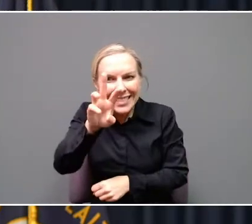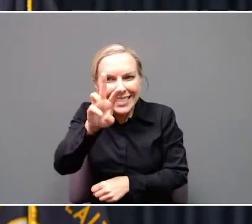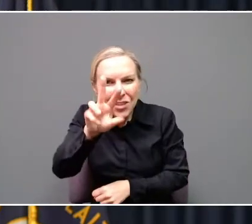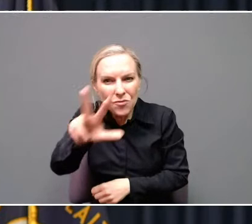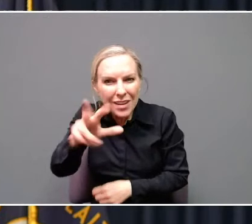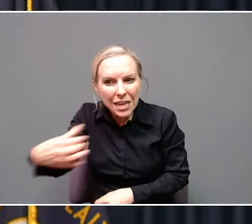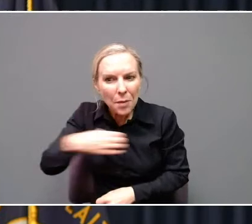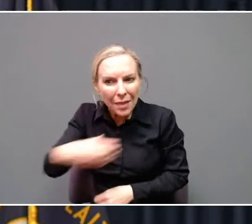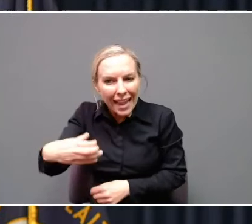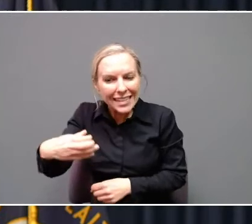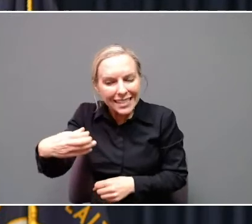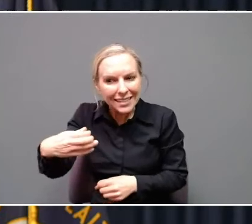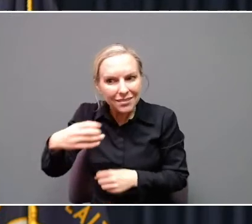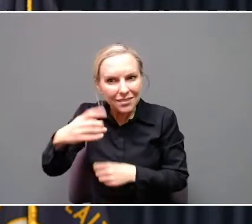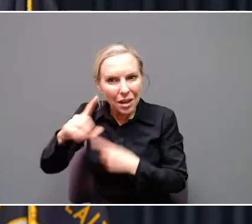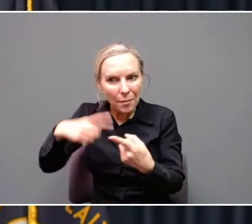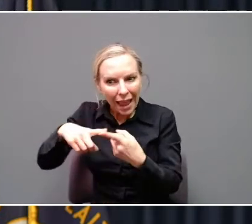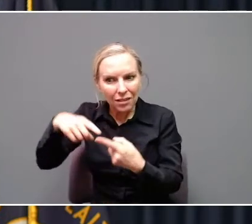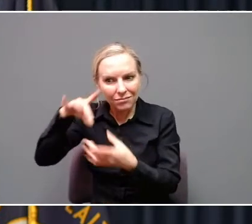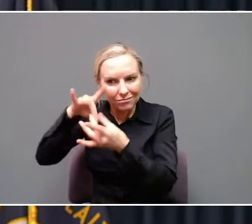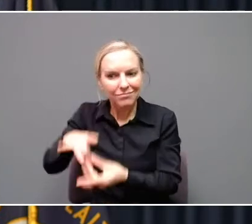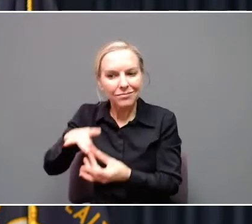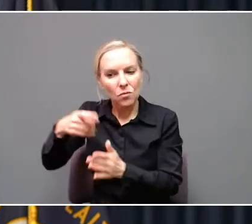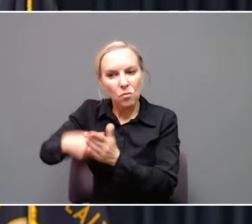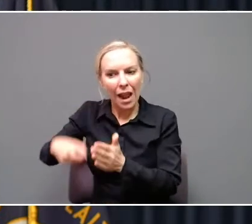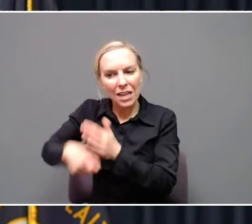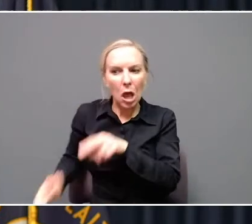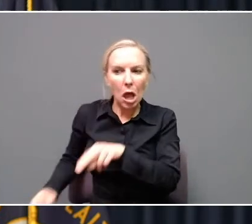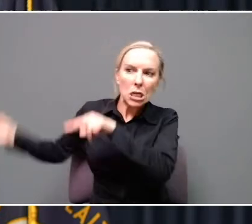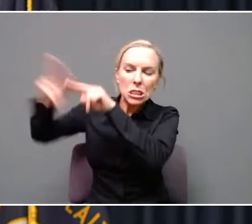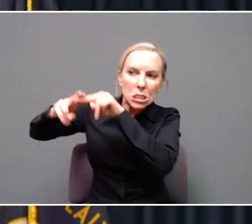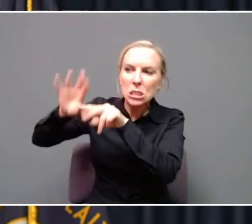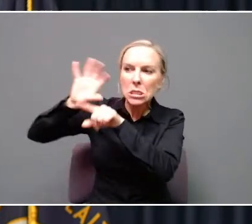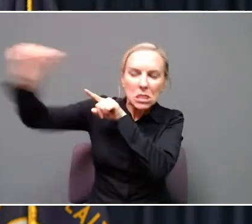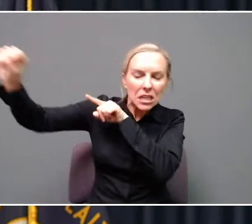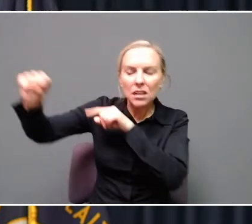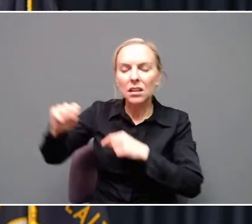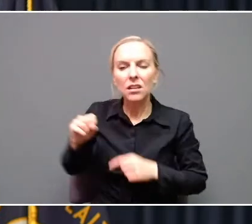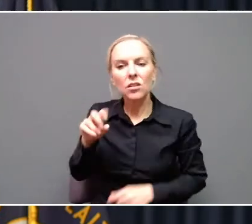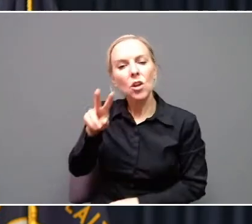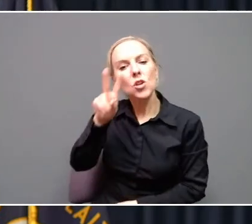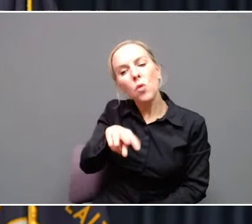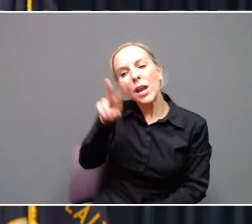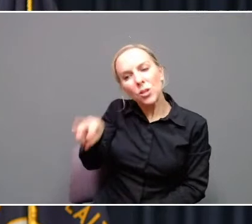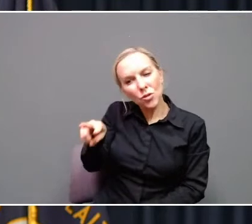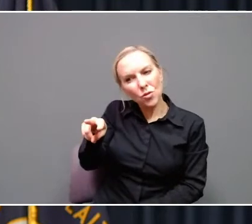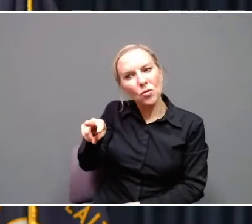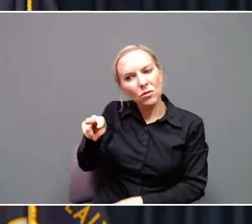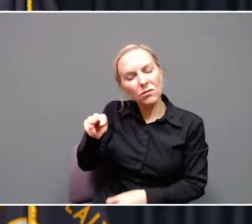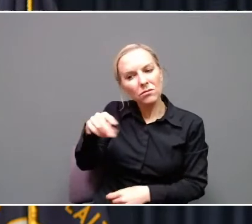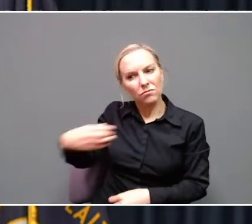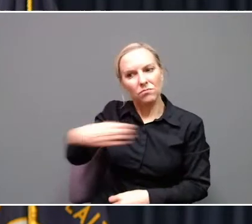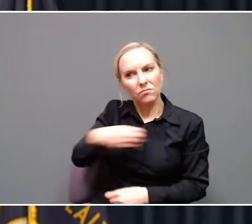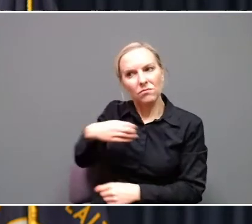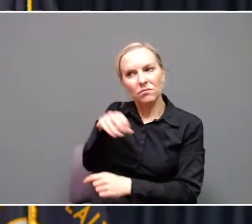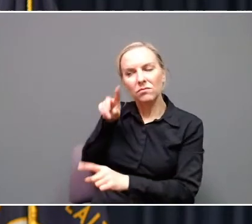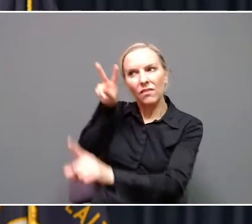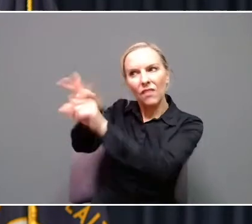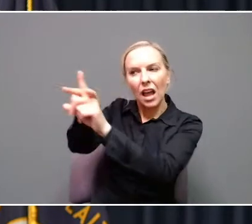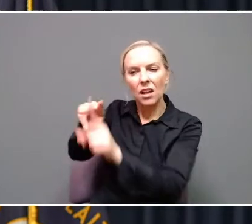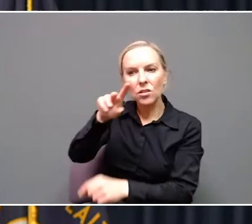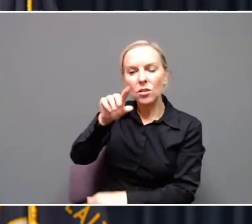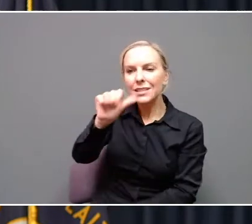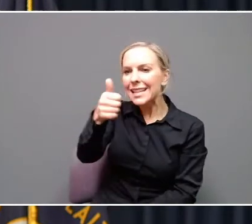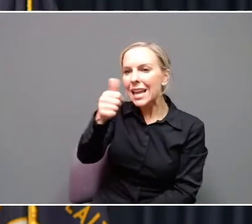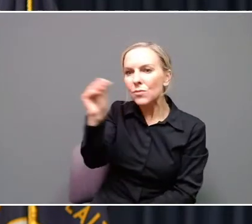since January 1st. And 22 of those complaints had reported prices of 10% more than the prevailing price in Kentucky at that